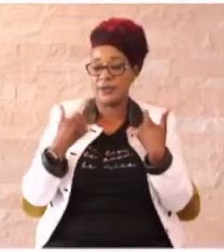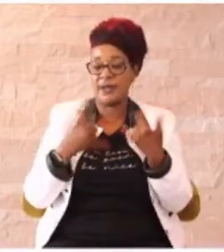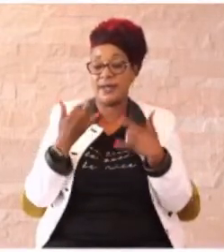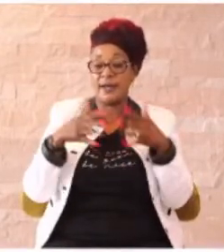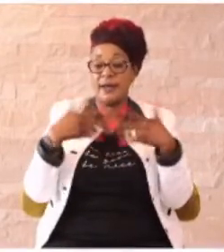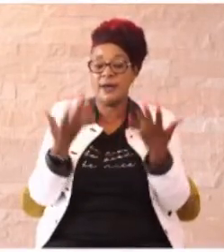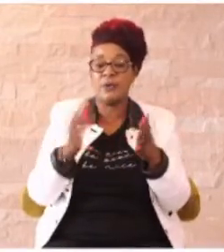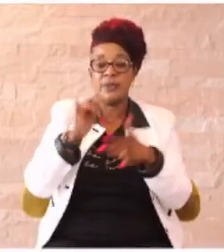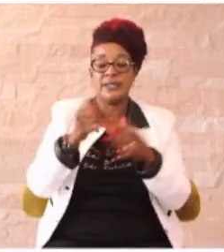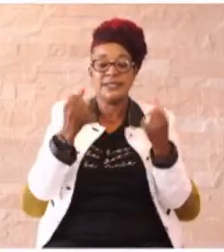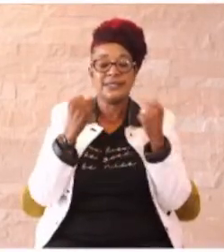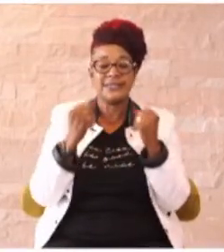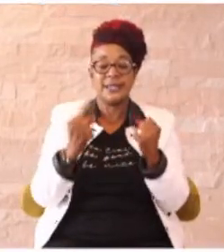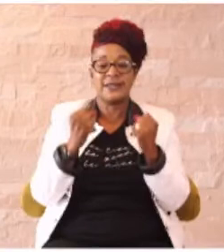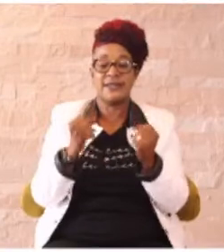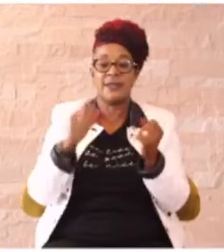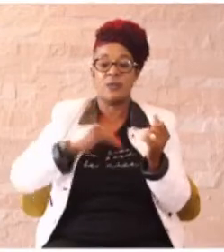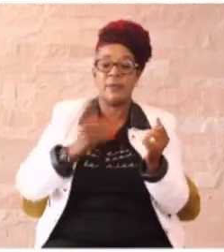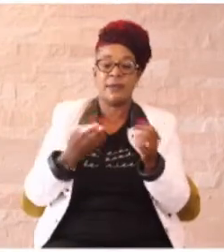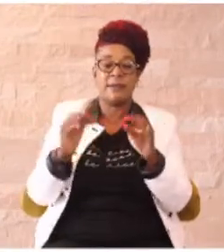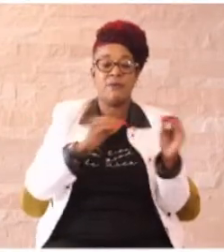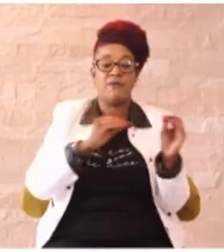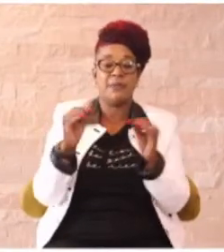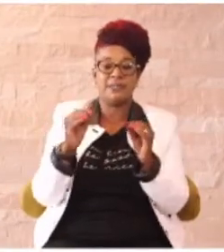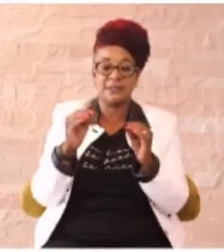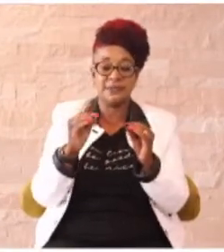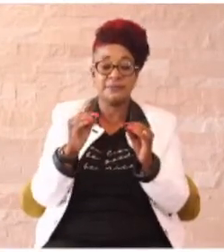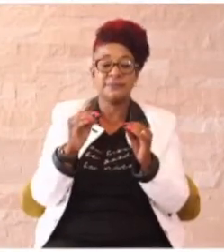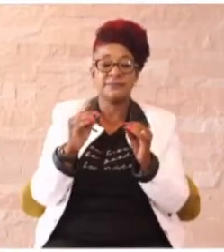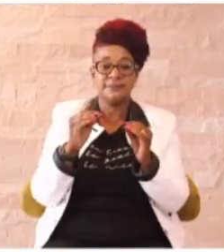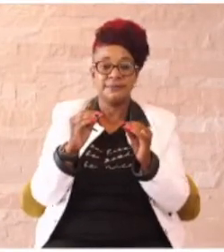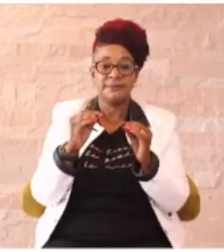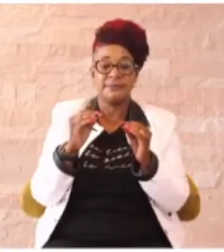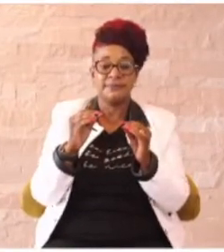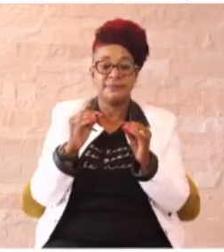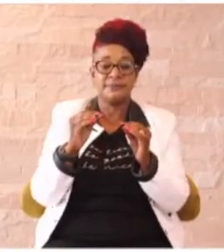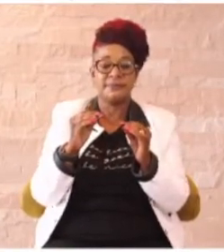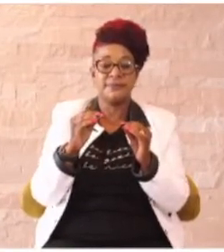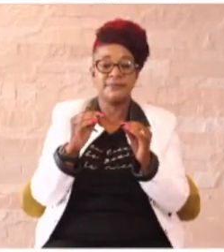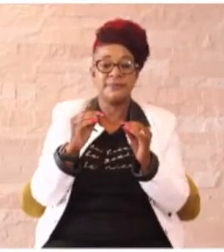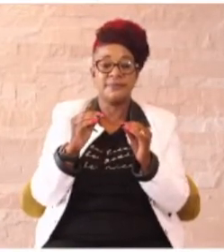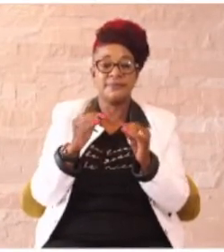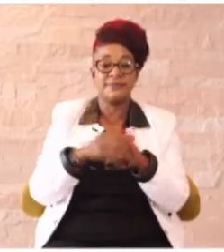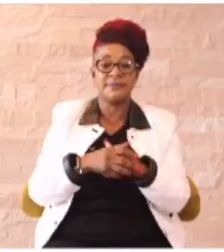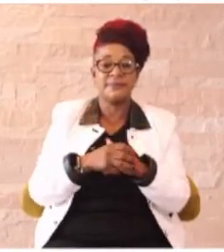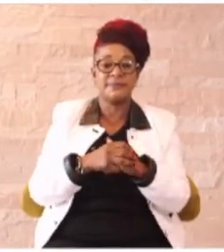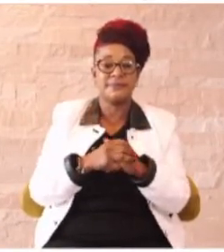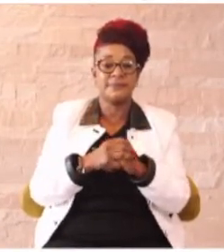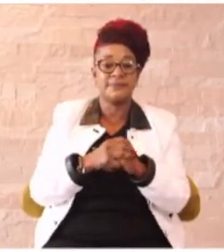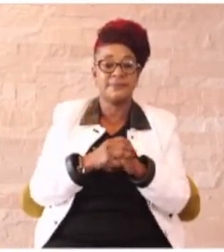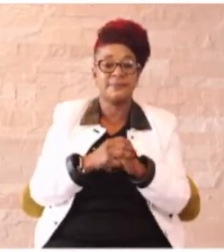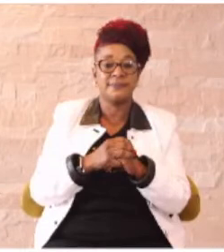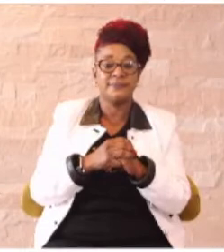really strengthen the feminist movement. And sometimes we forget about the joy and the rest, but it's very important.